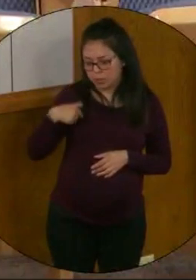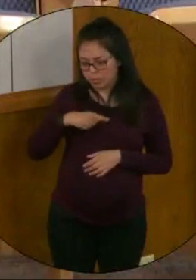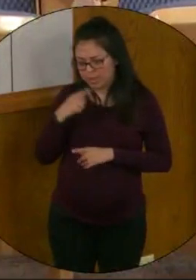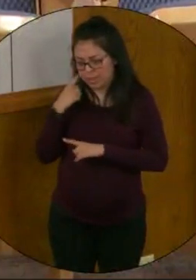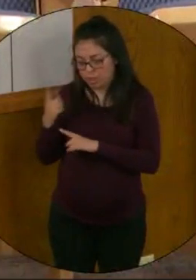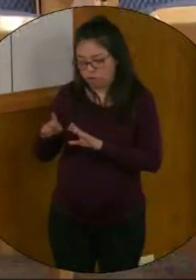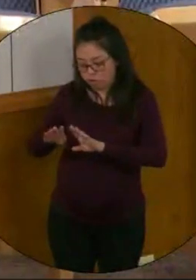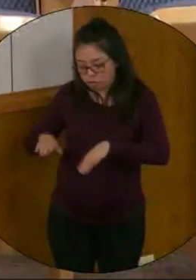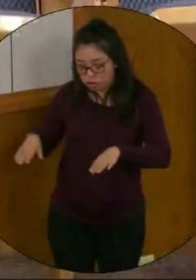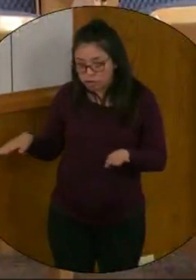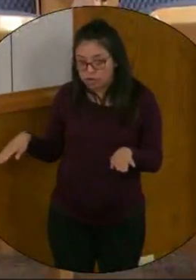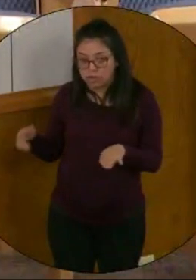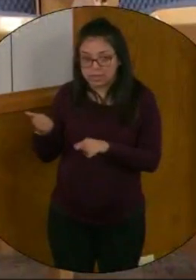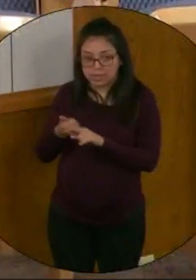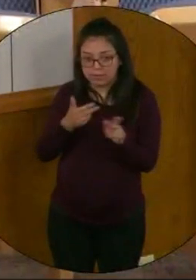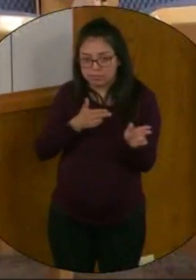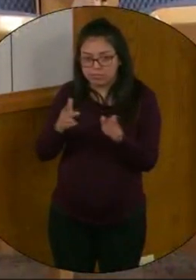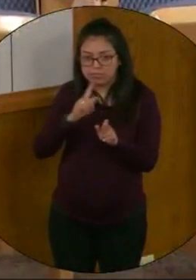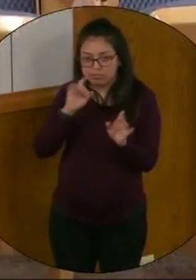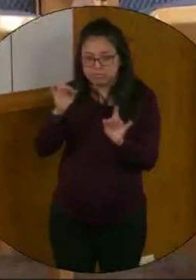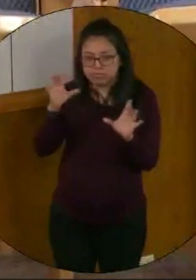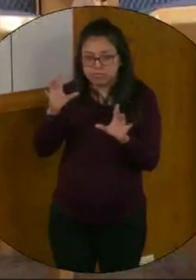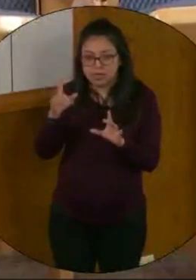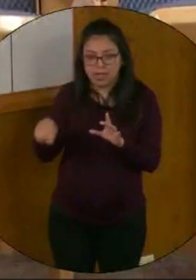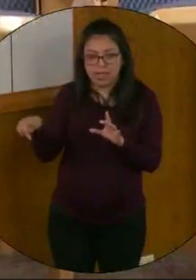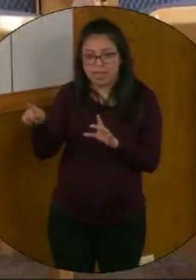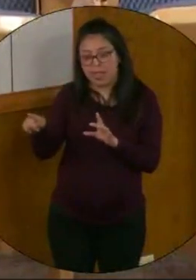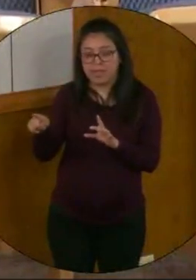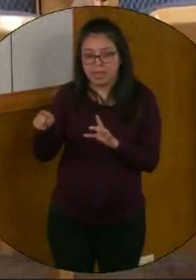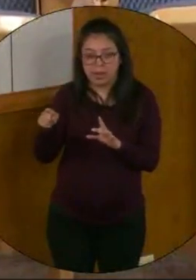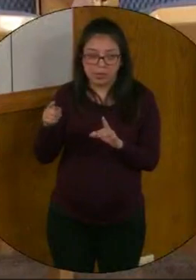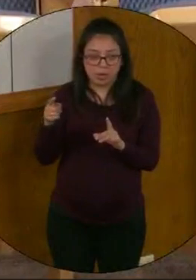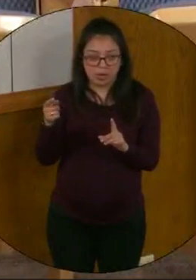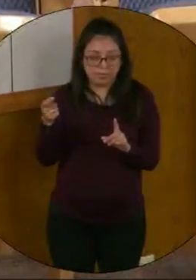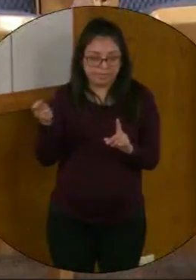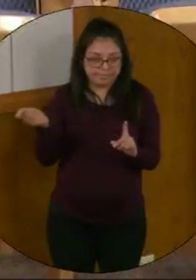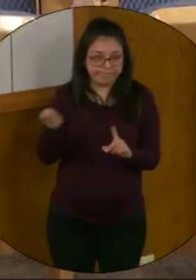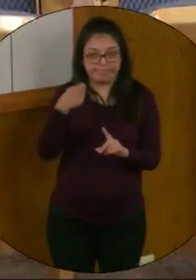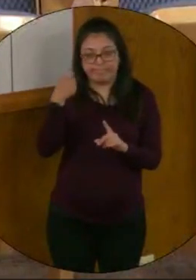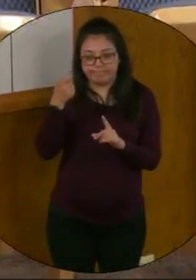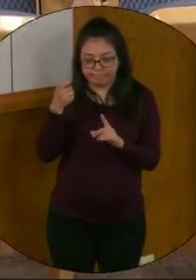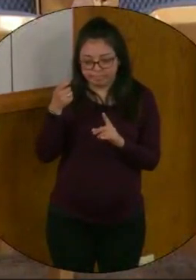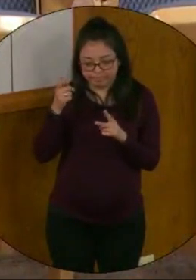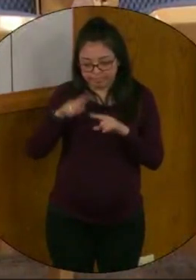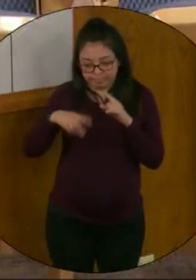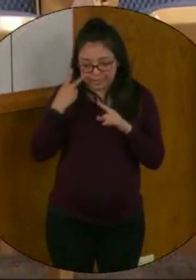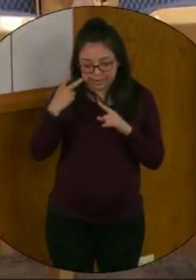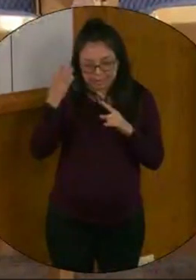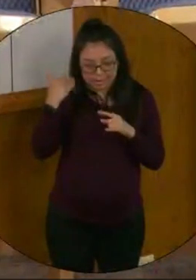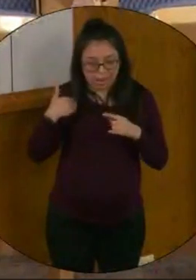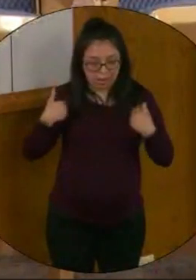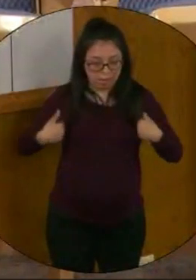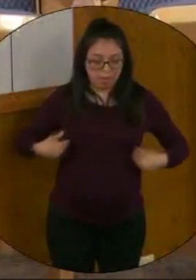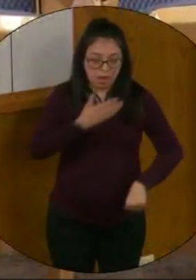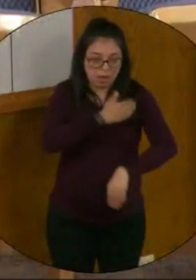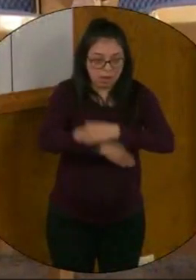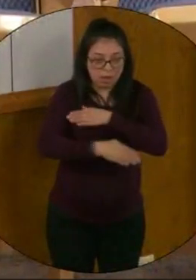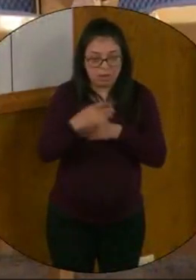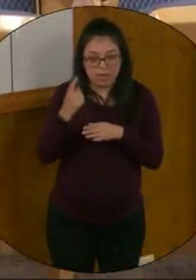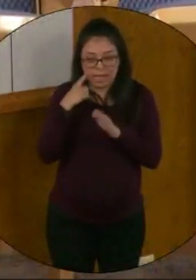that children were shot so badly that they were decapitated, that they were identified by the drawings on their